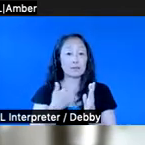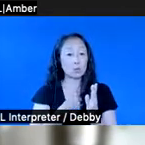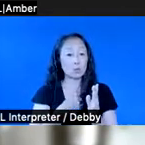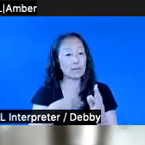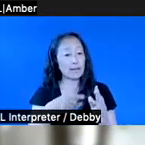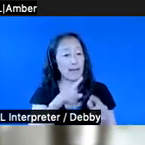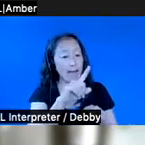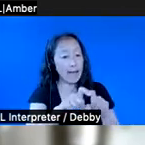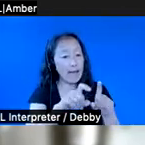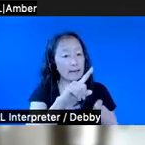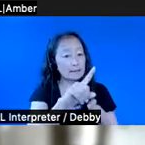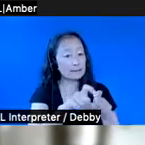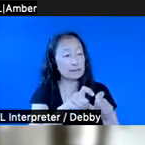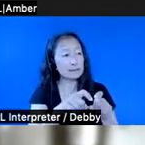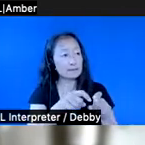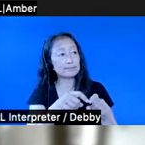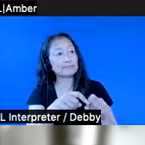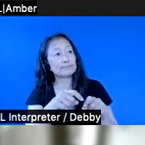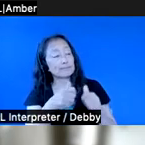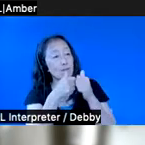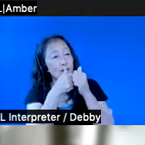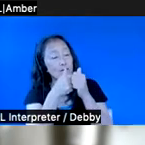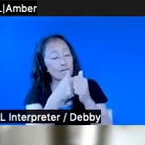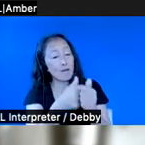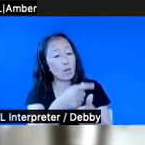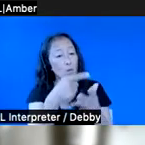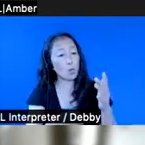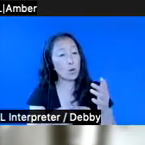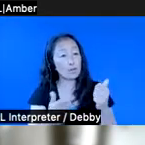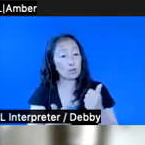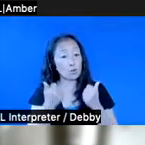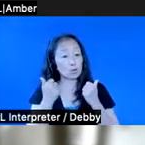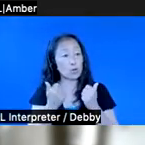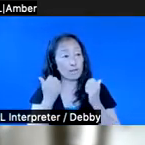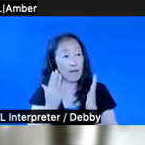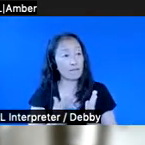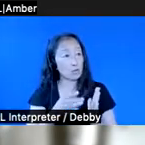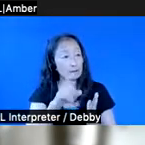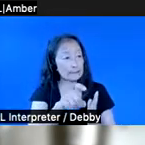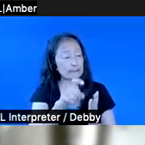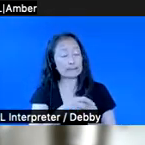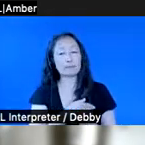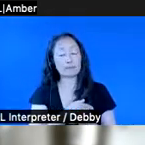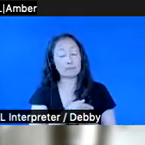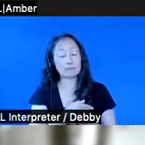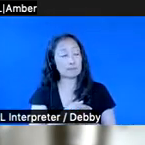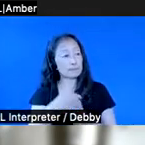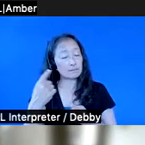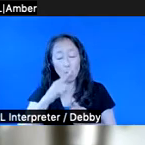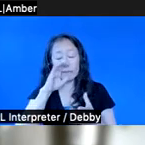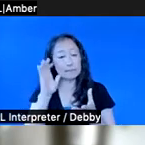and need. Always going back to believing survivors and making sure that we are listening to